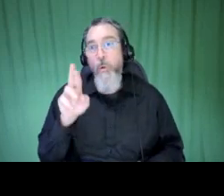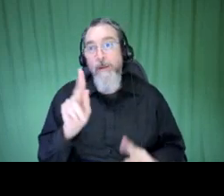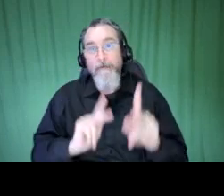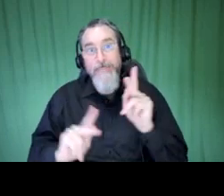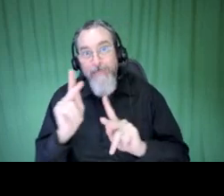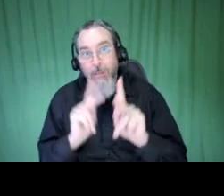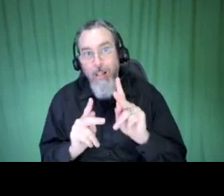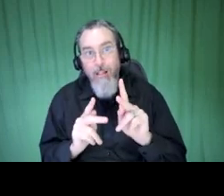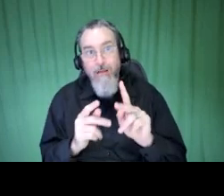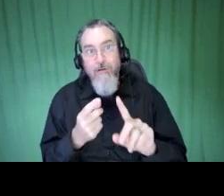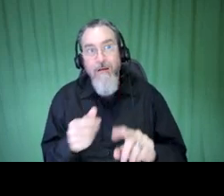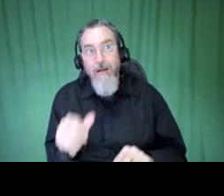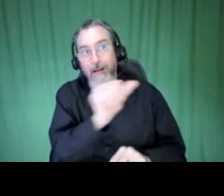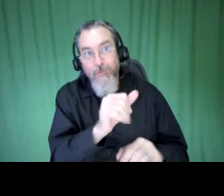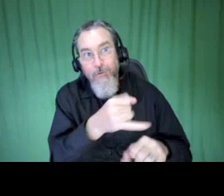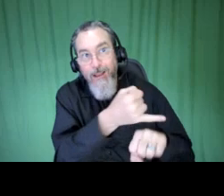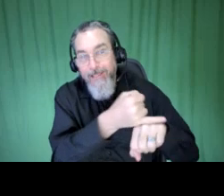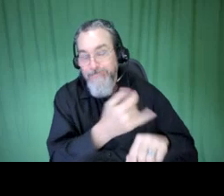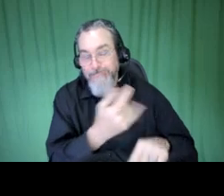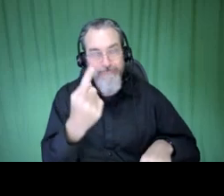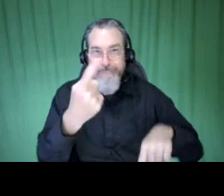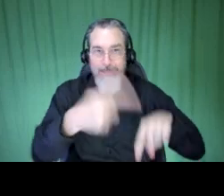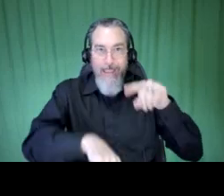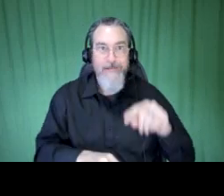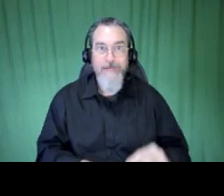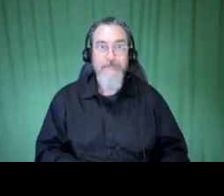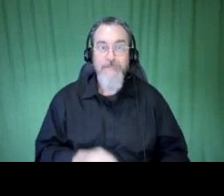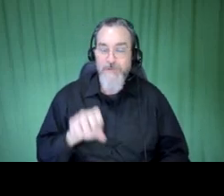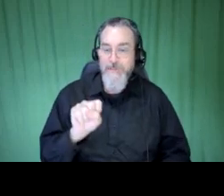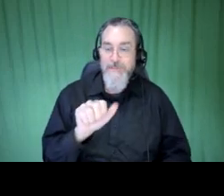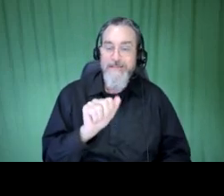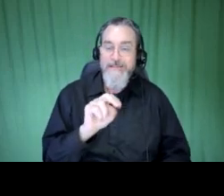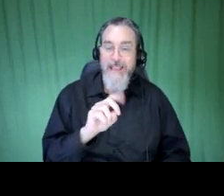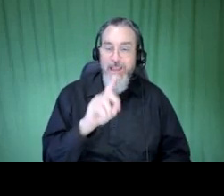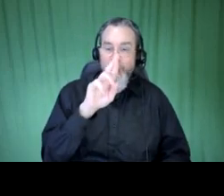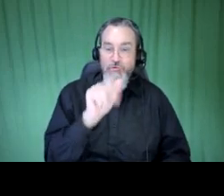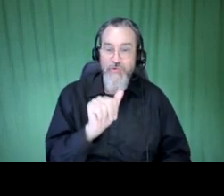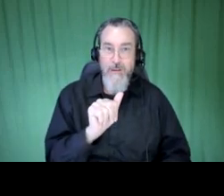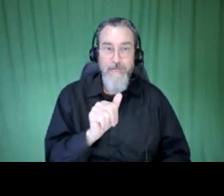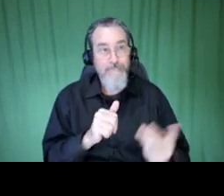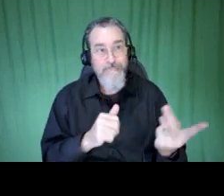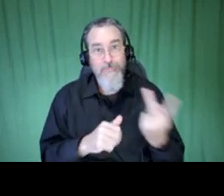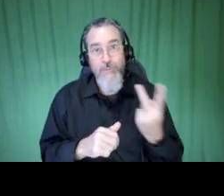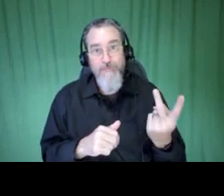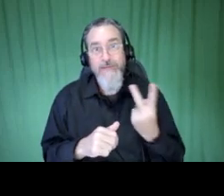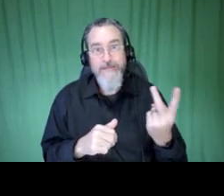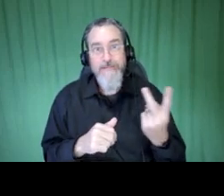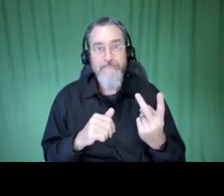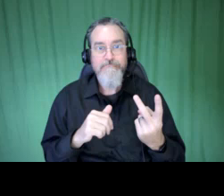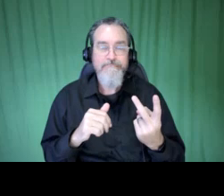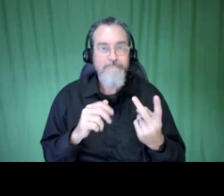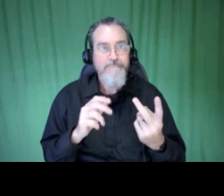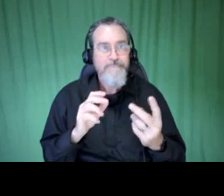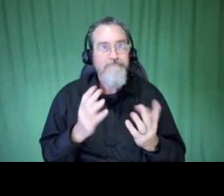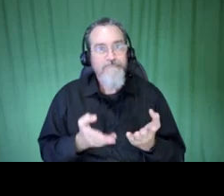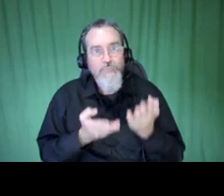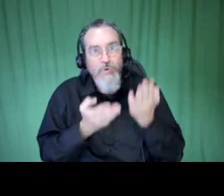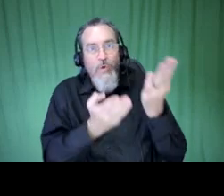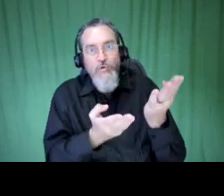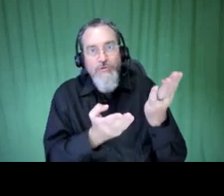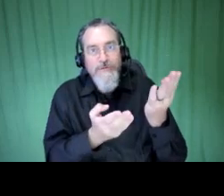needed. So Sandra and I put together a proposal in partnership with their utility company's